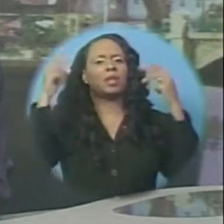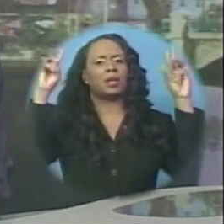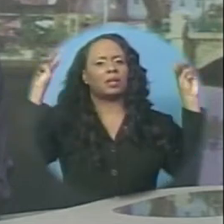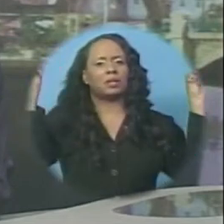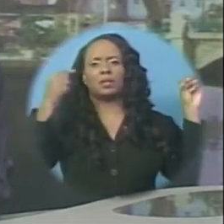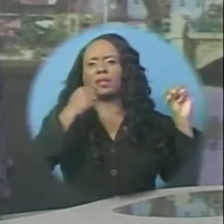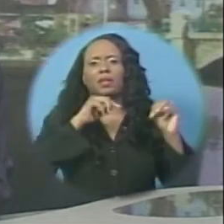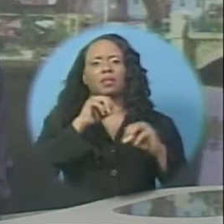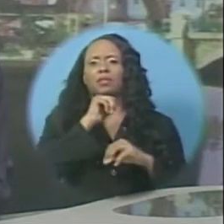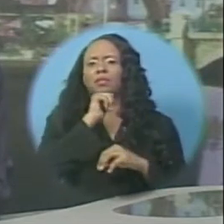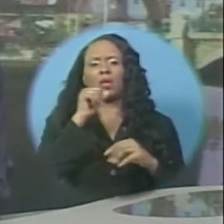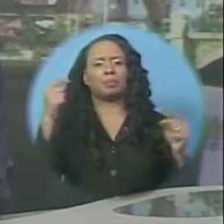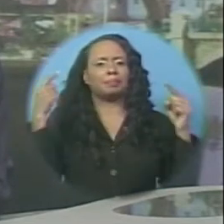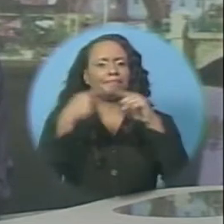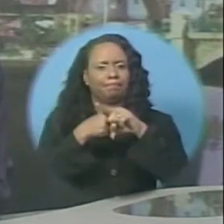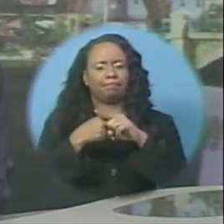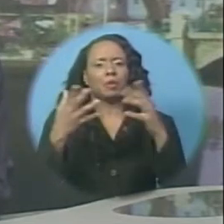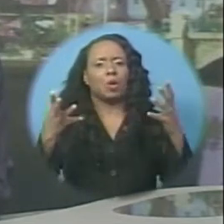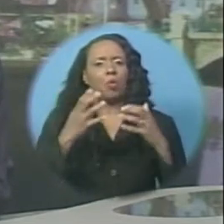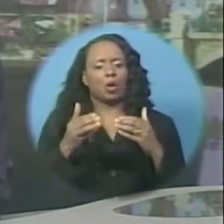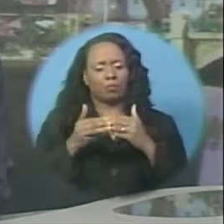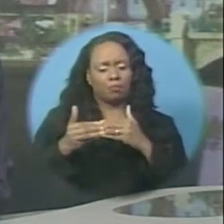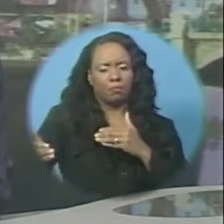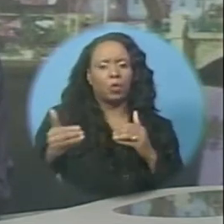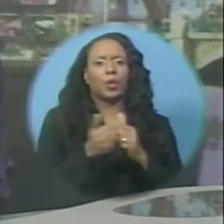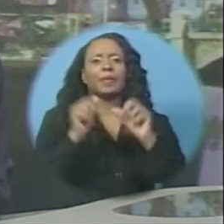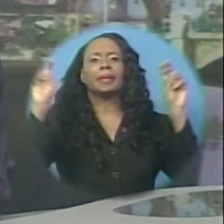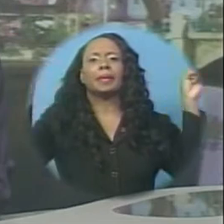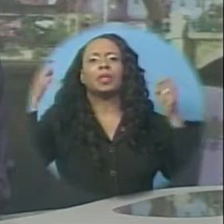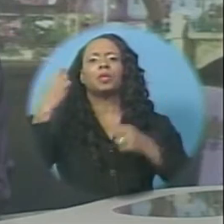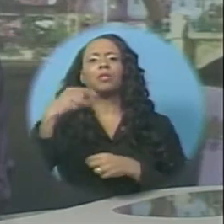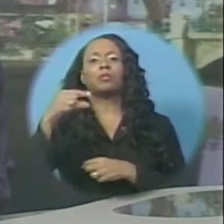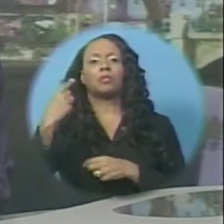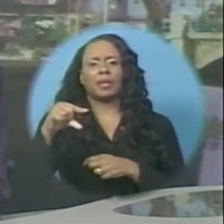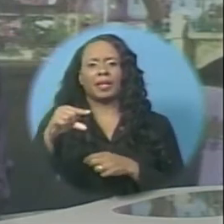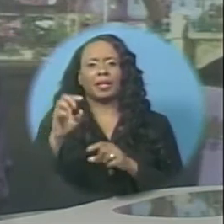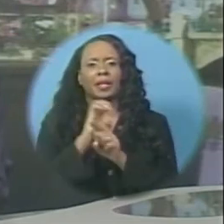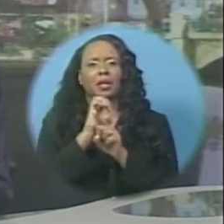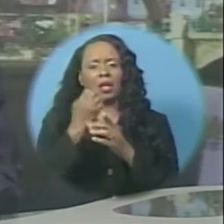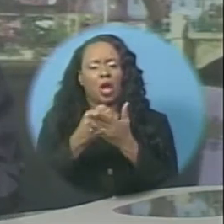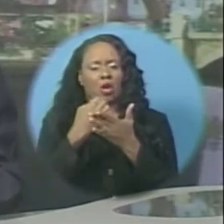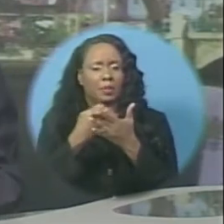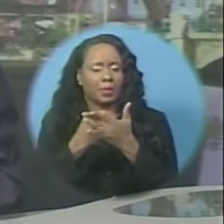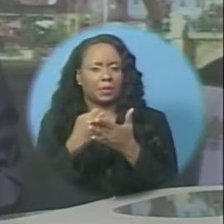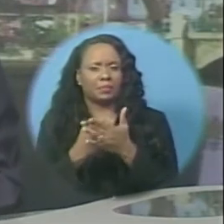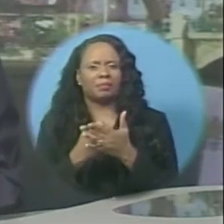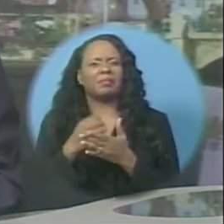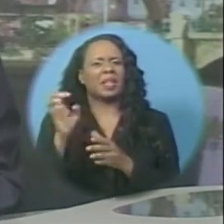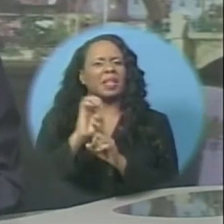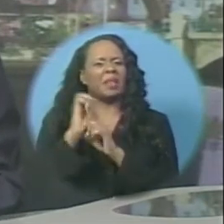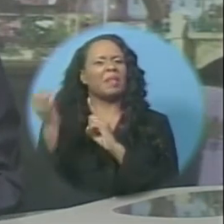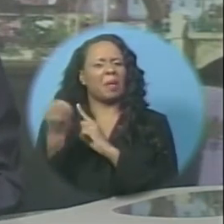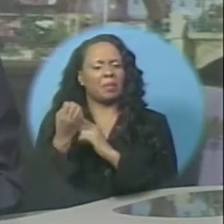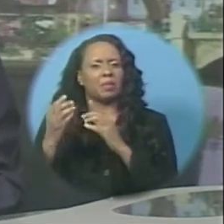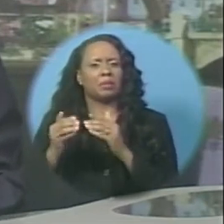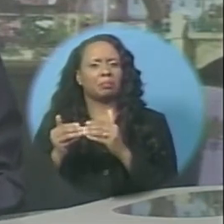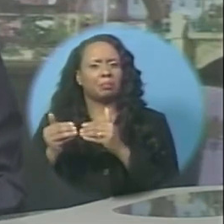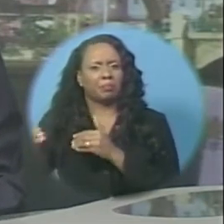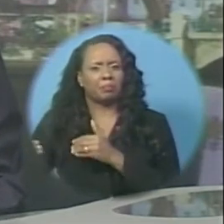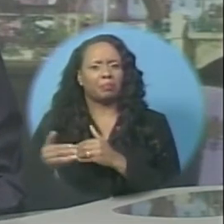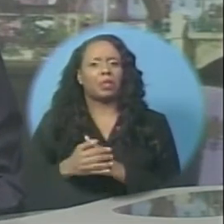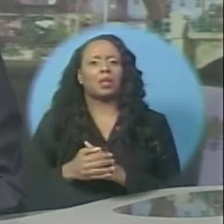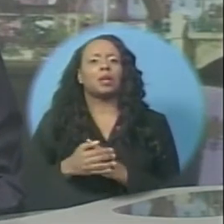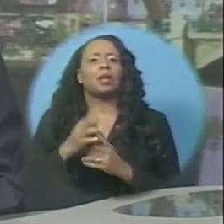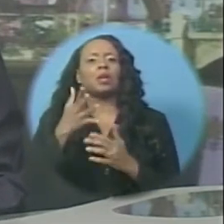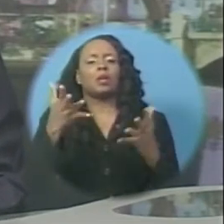as it moves towards building a green economy. He says since 2013, government has been pushing its sustainable development agenda and